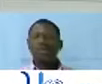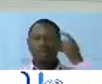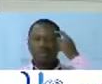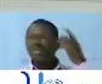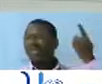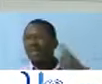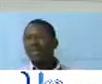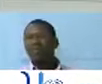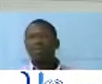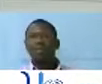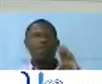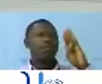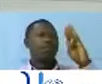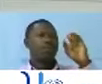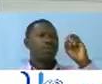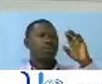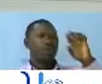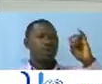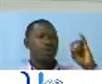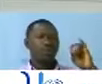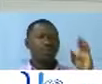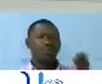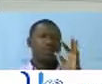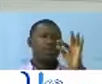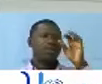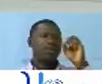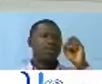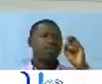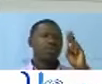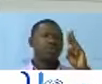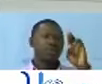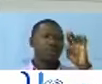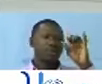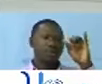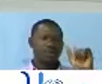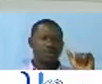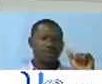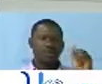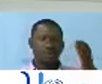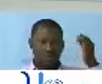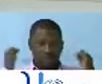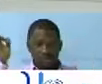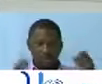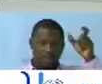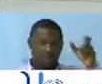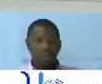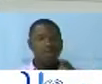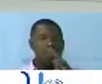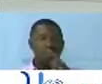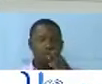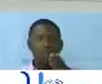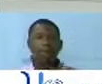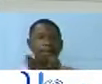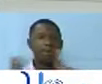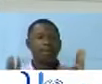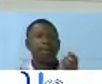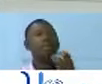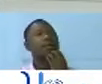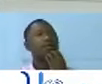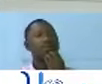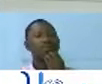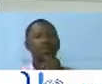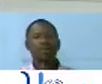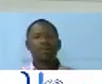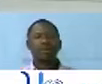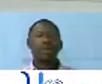magistrate who granted him bail. Jamono bobu nak Bori Touré mo nekkon magistrate biko mayon bail. And subsequently and he